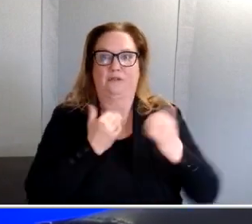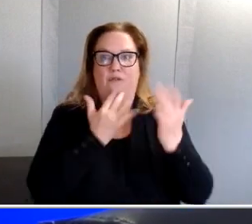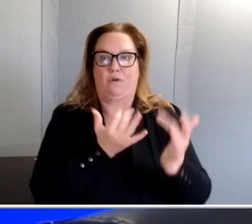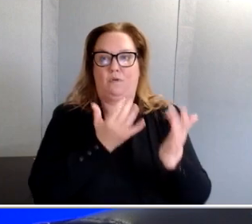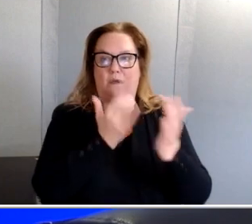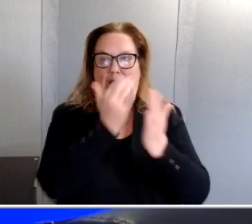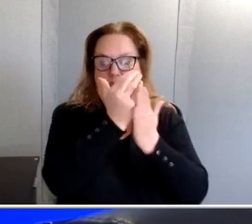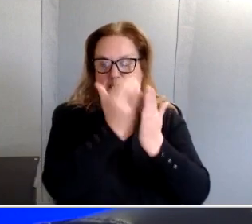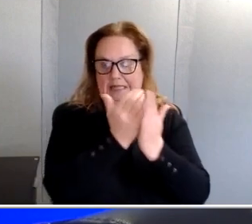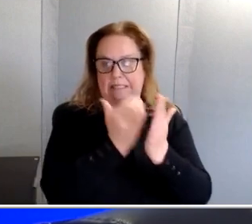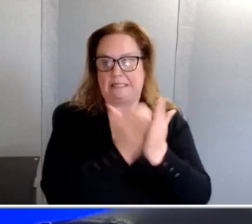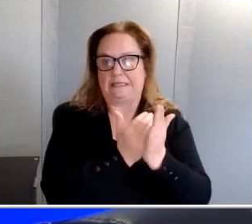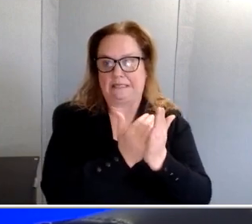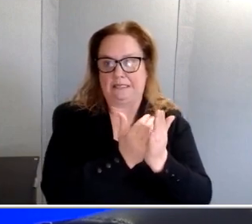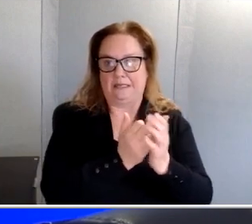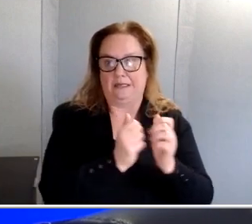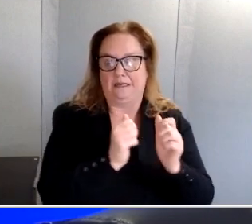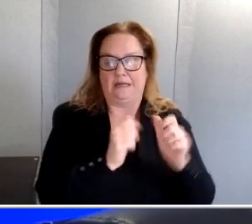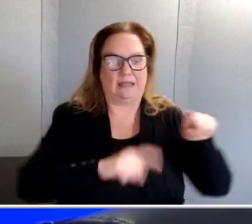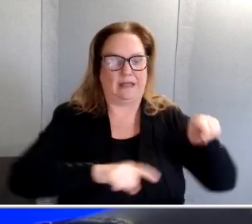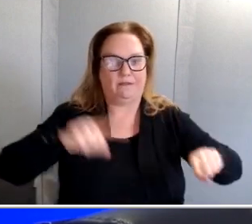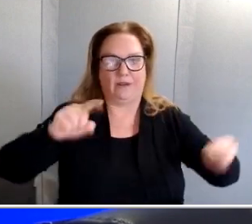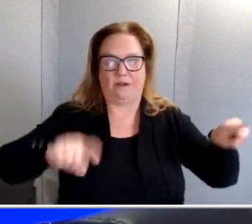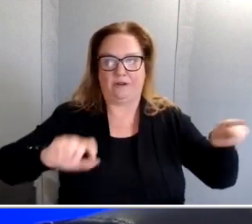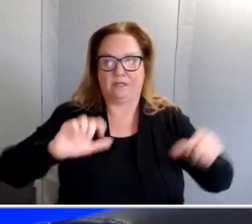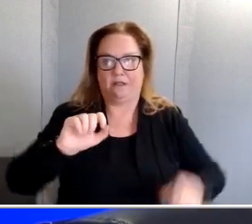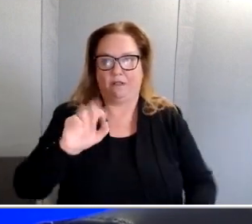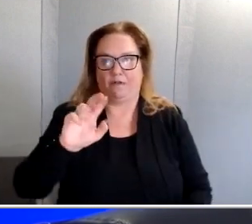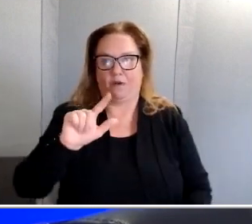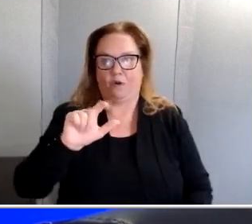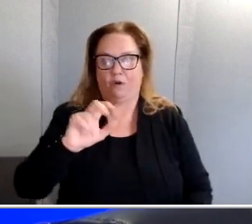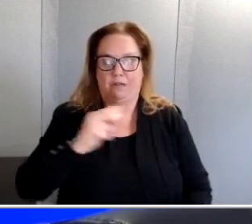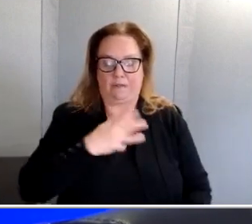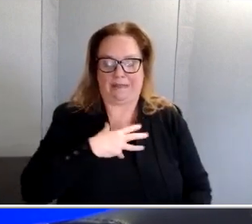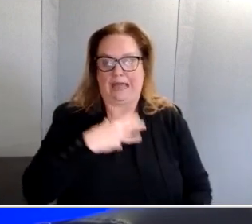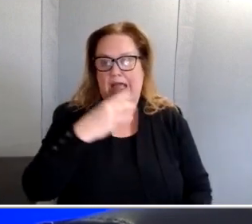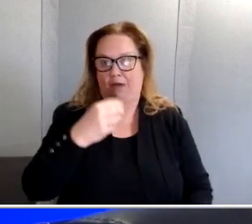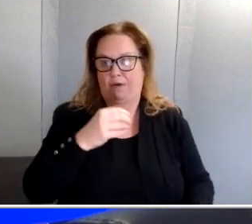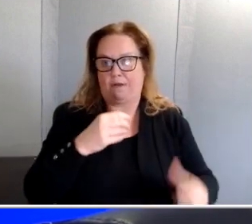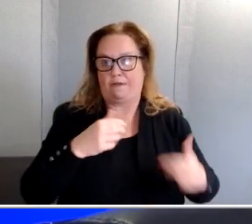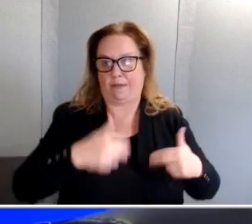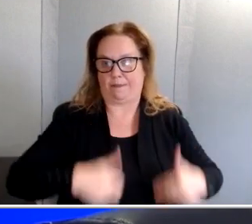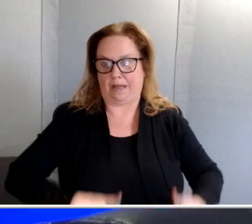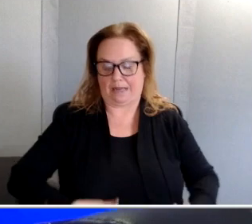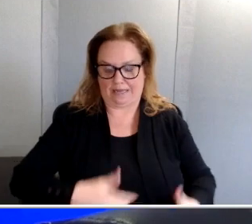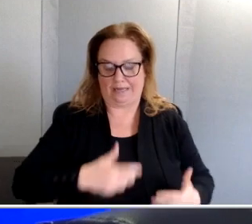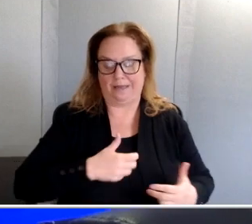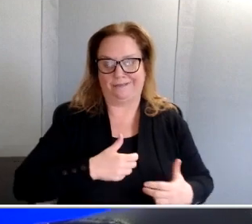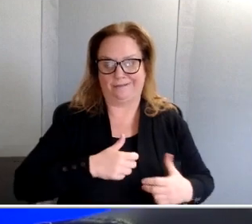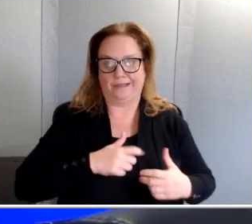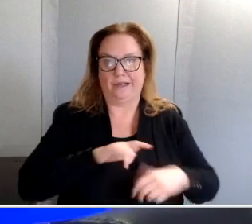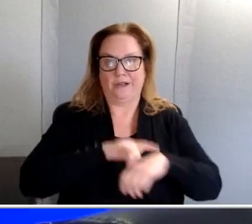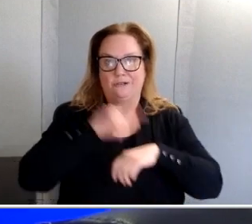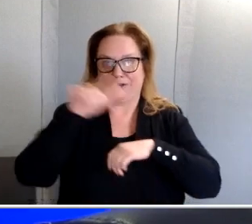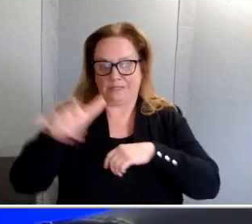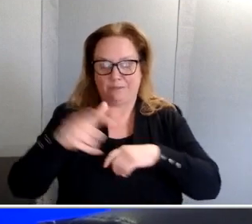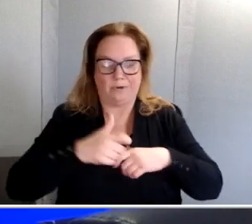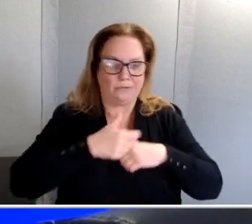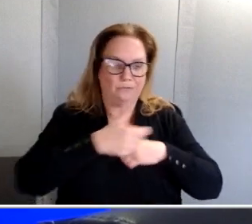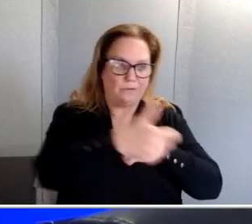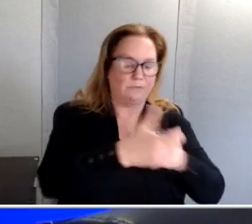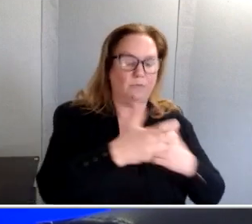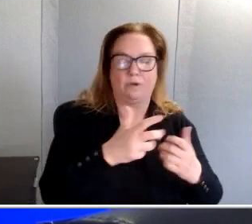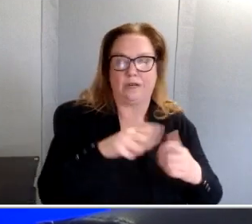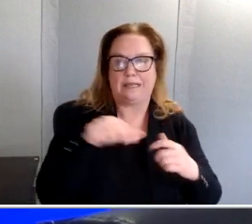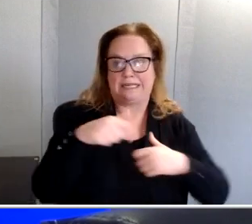And then that all varies by how long the organ can be out of the body for transport. All of those different pieces come into place, and our team does that.